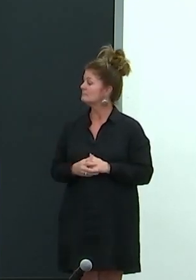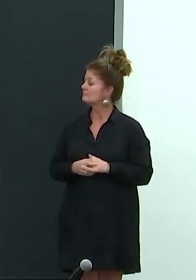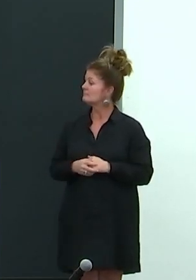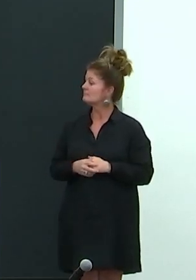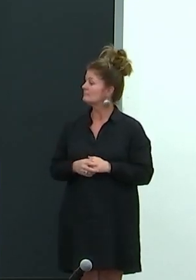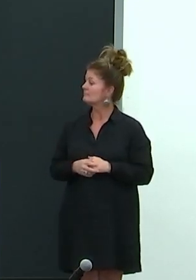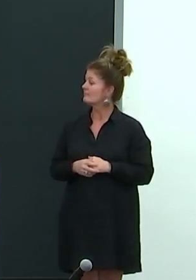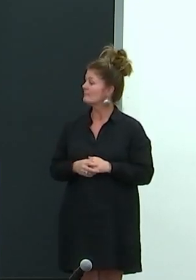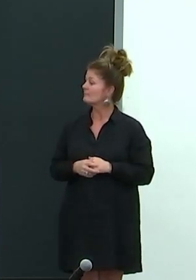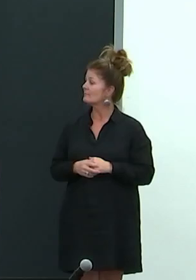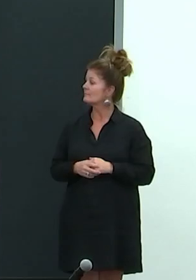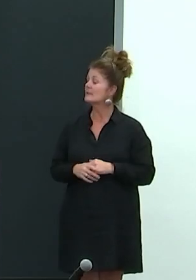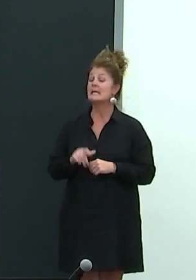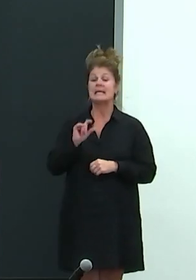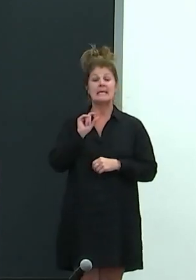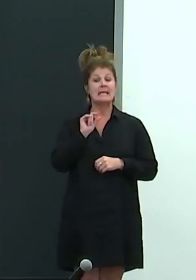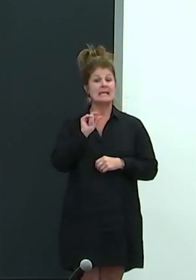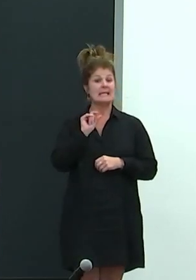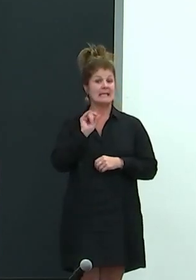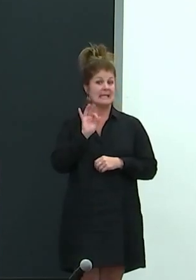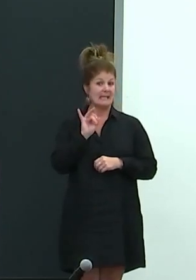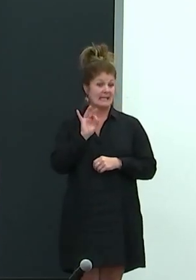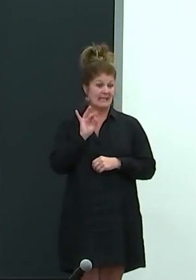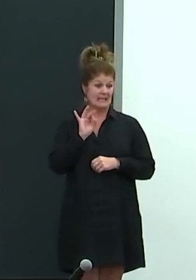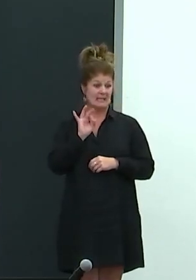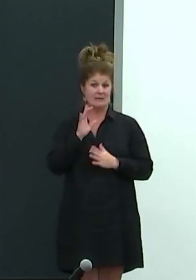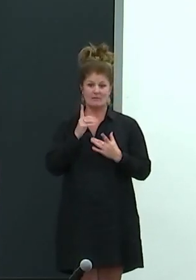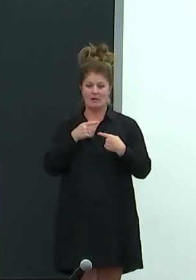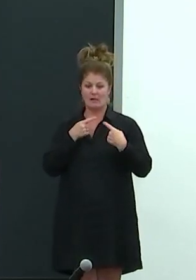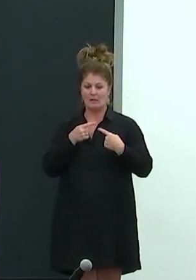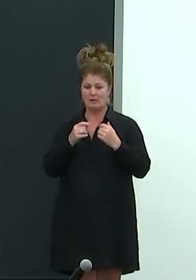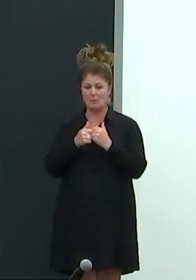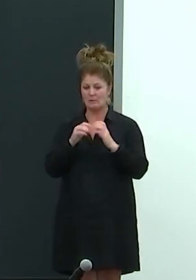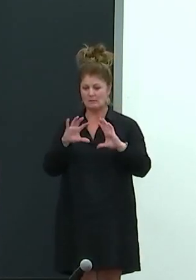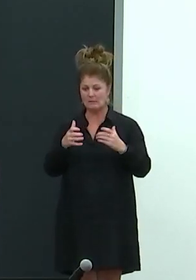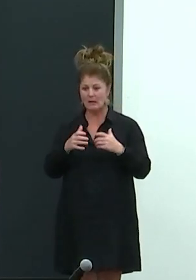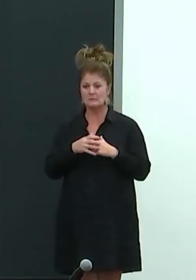If you're having problems with a class and